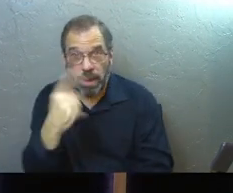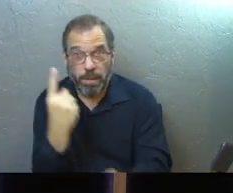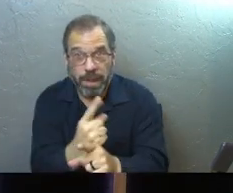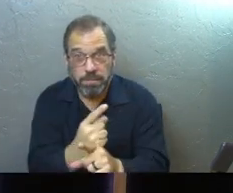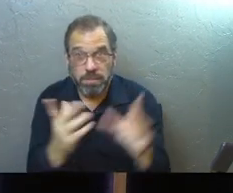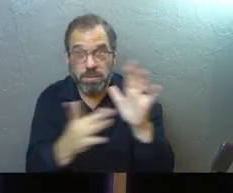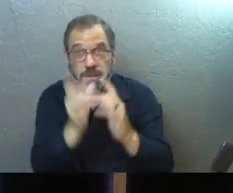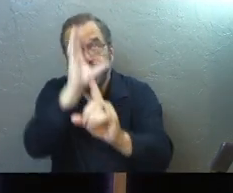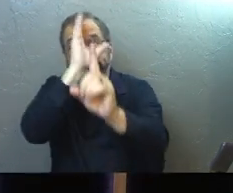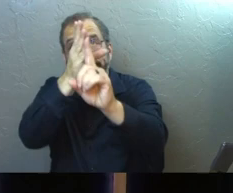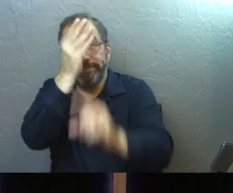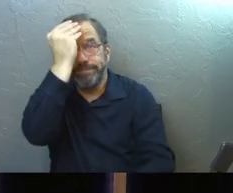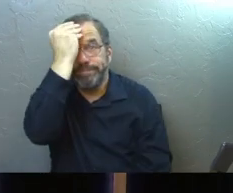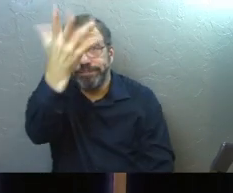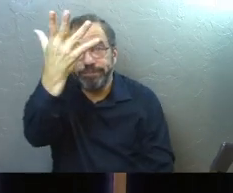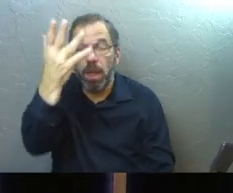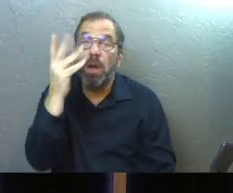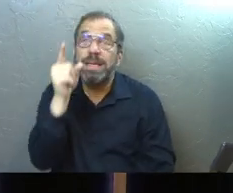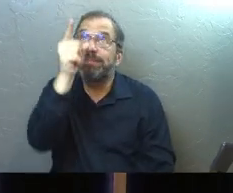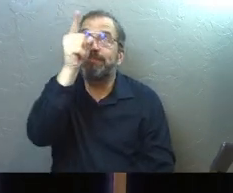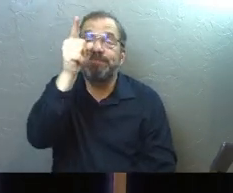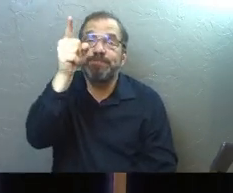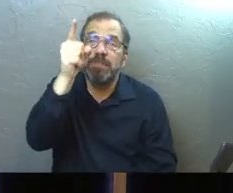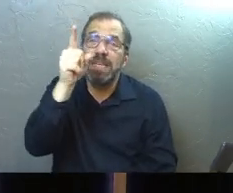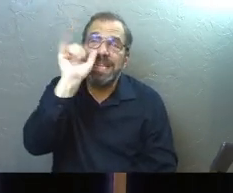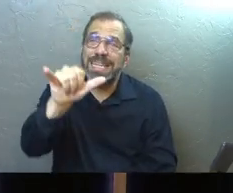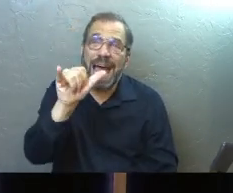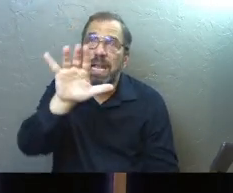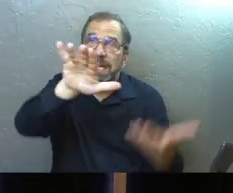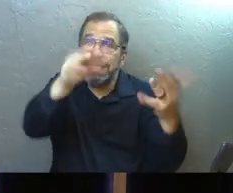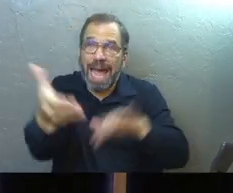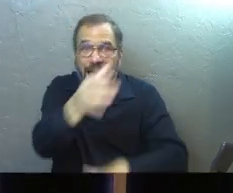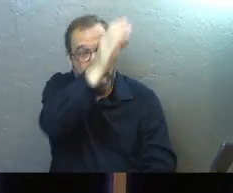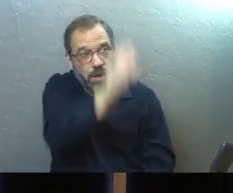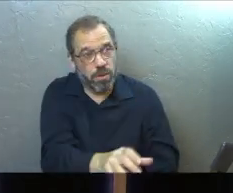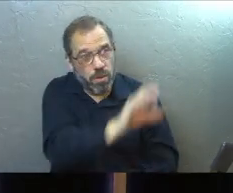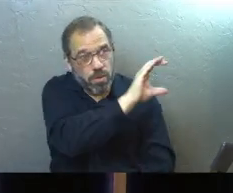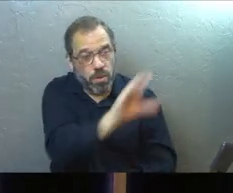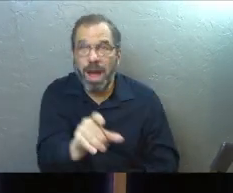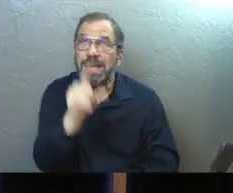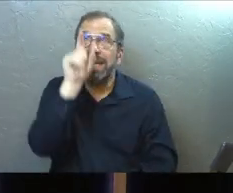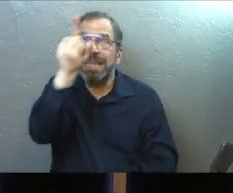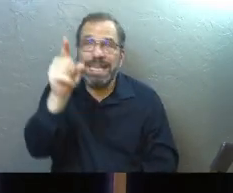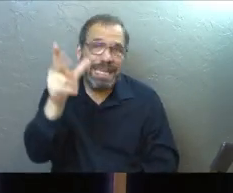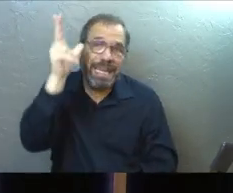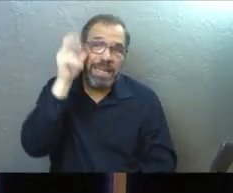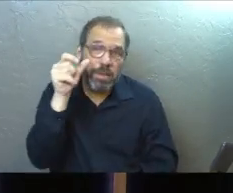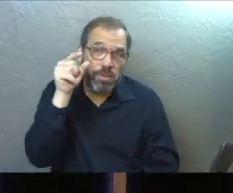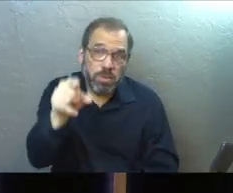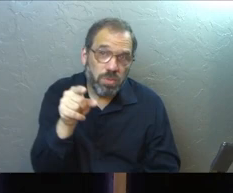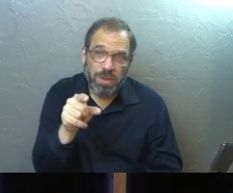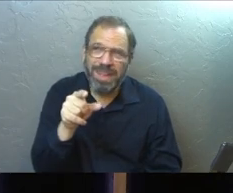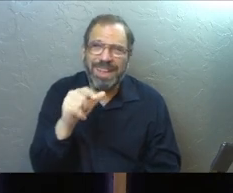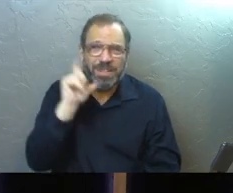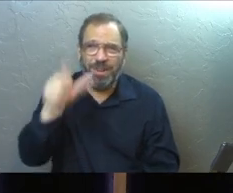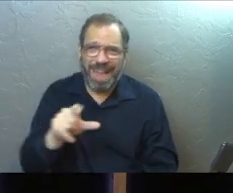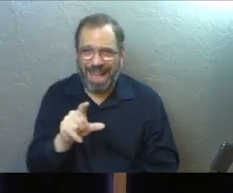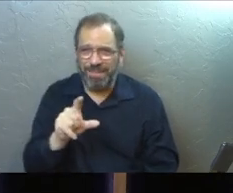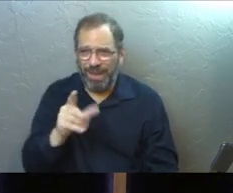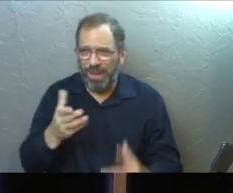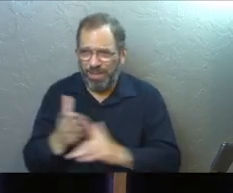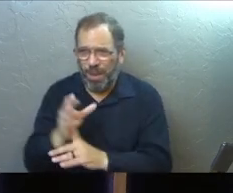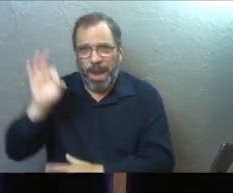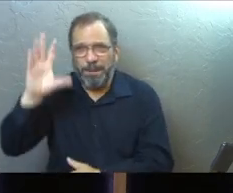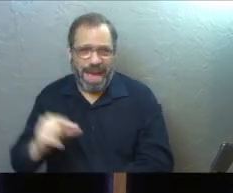that? You confess it to Jesus because Jesus is the one who died on the cross for you and he hears you. You don't have to go